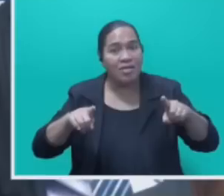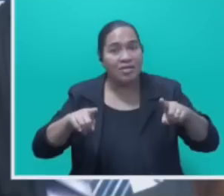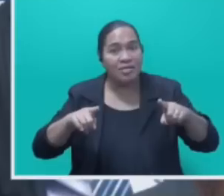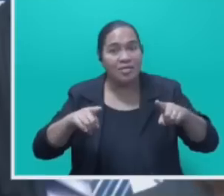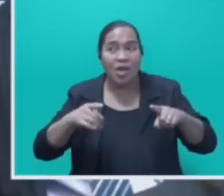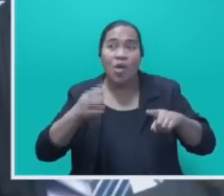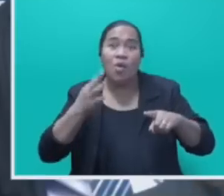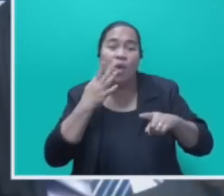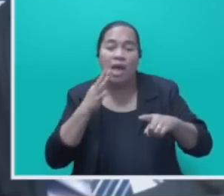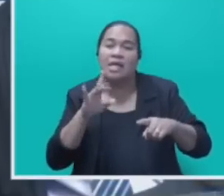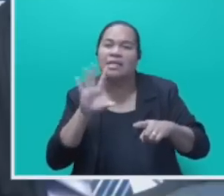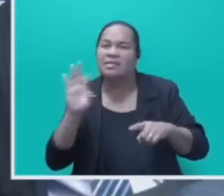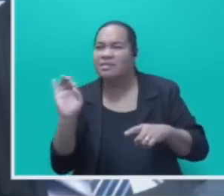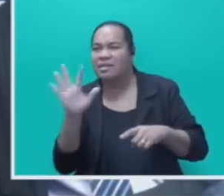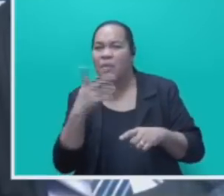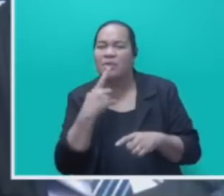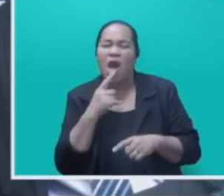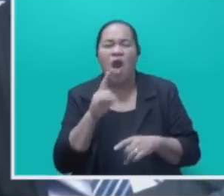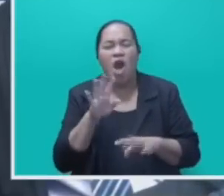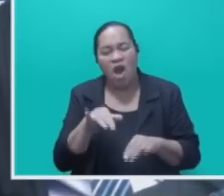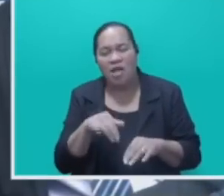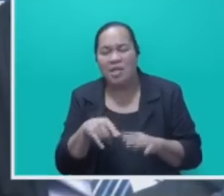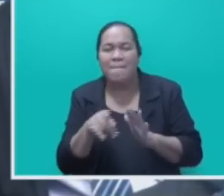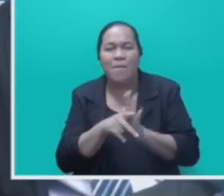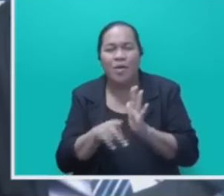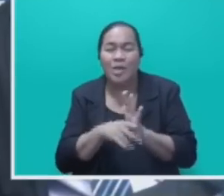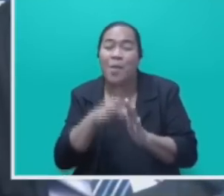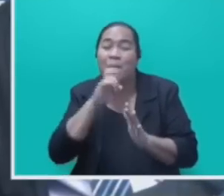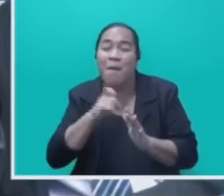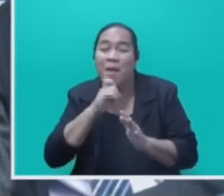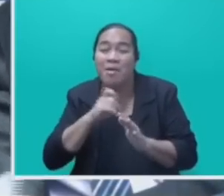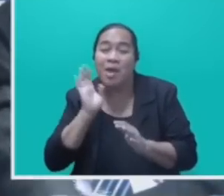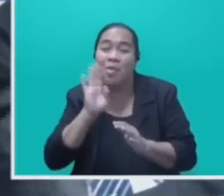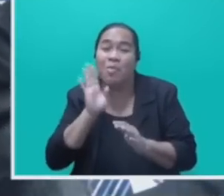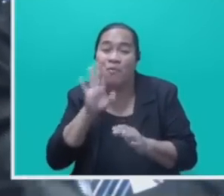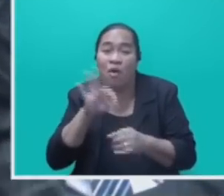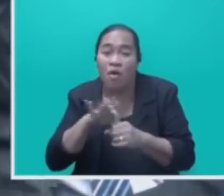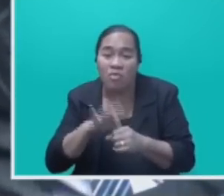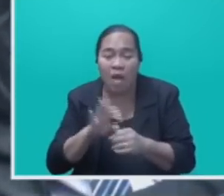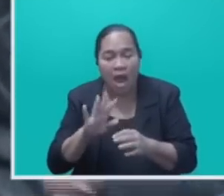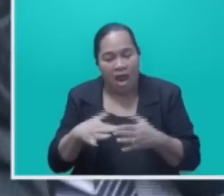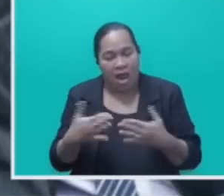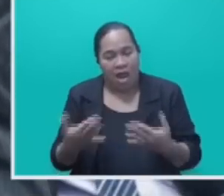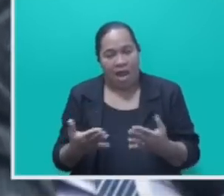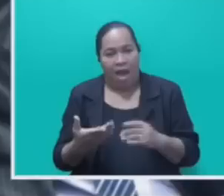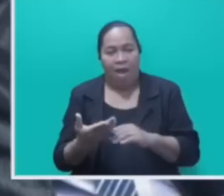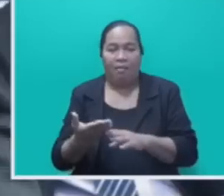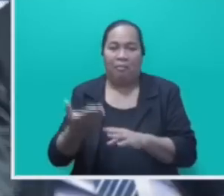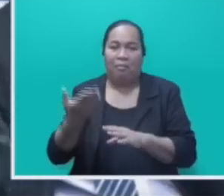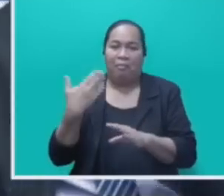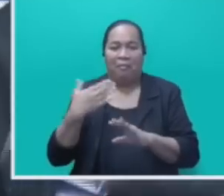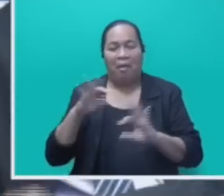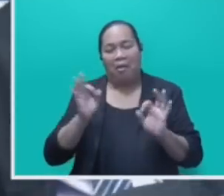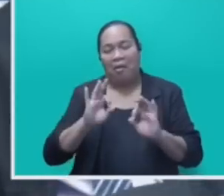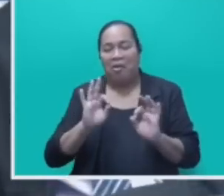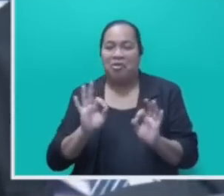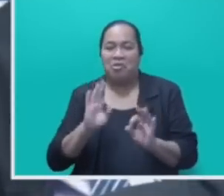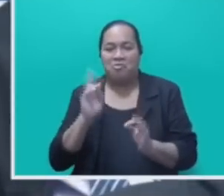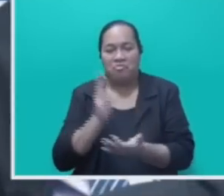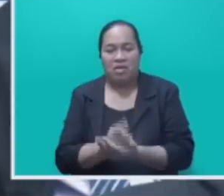the heat of the moment. It was one of the three deputy prime ministers.